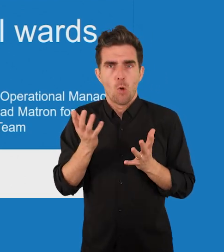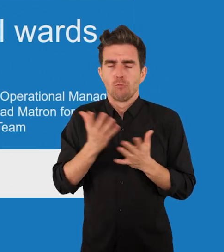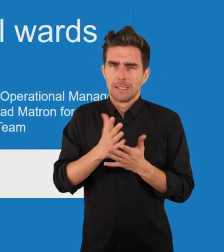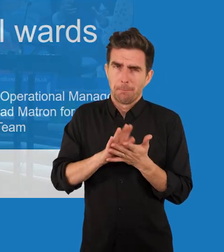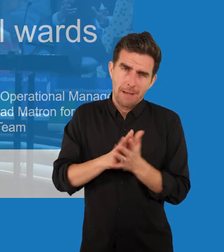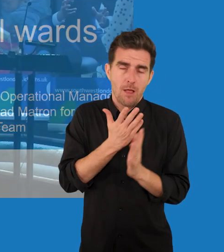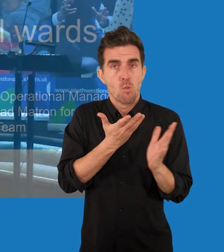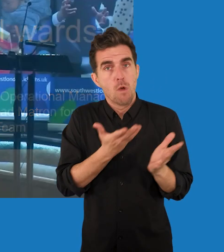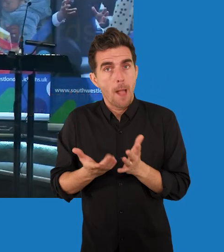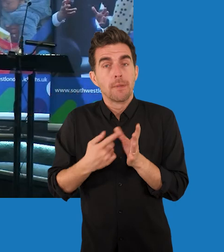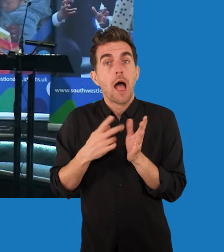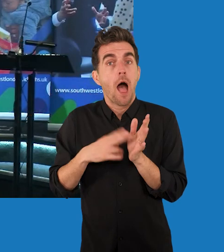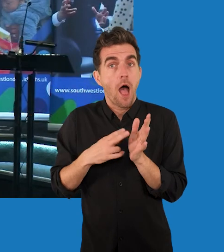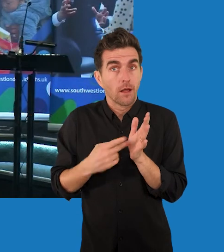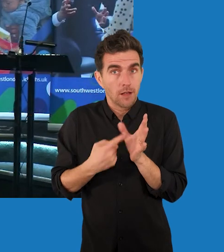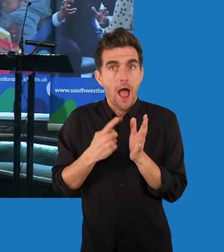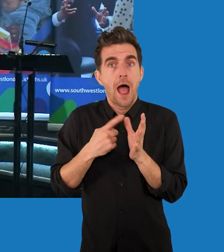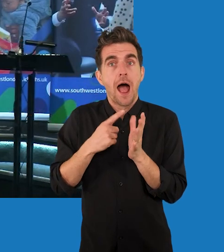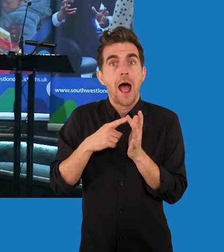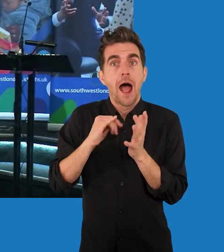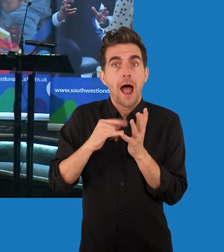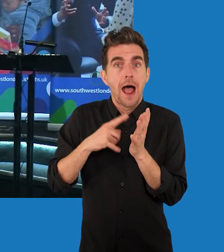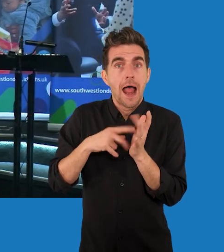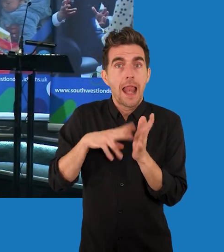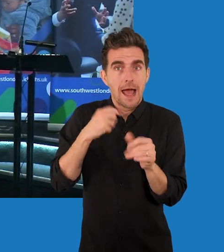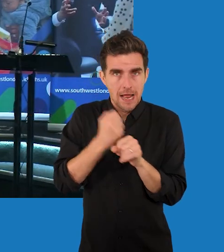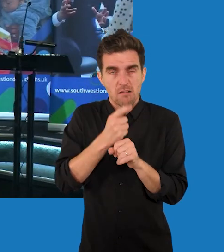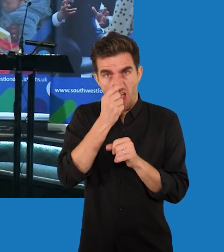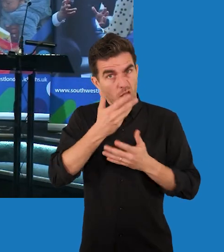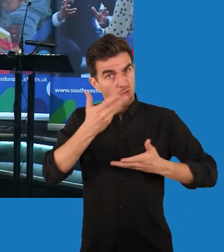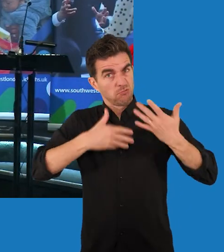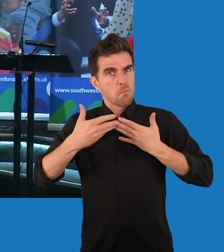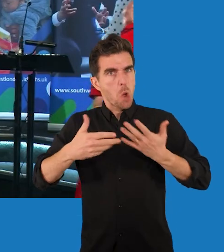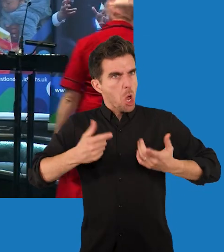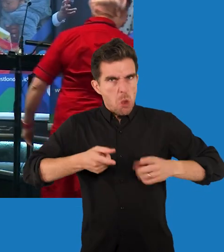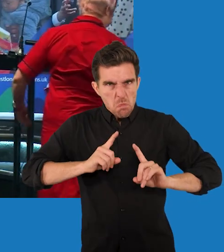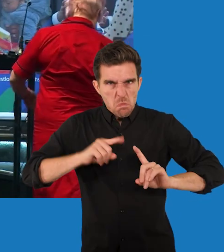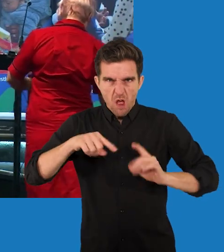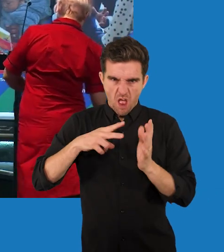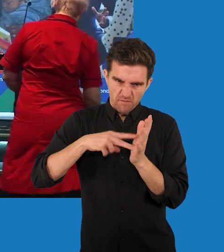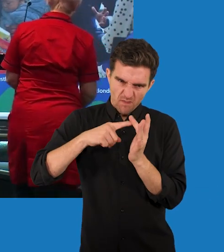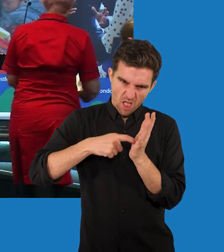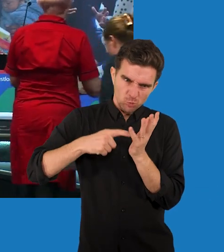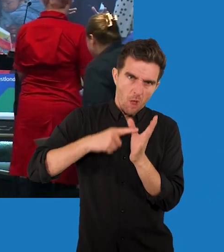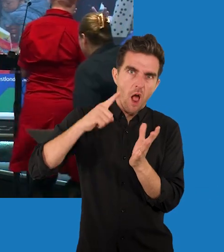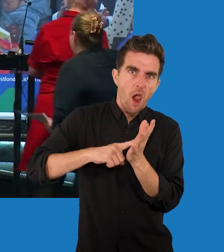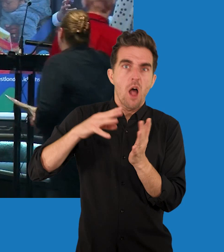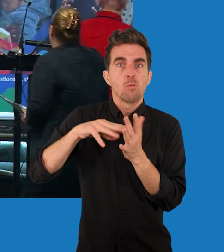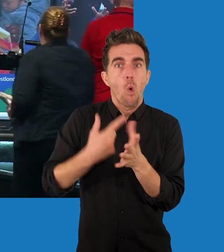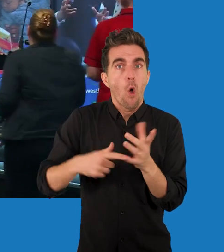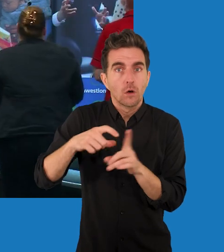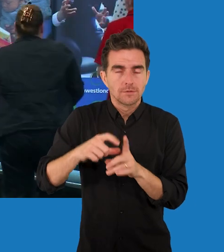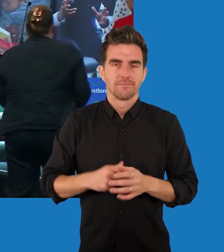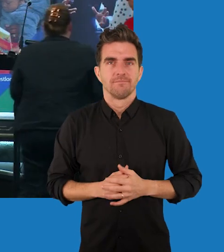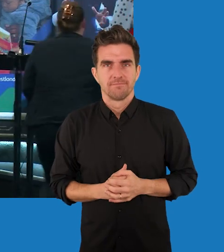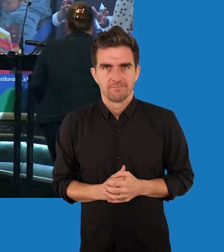best. So I'm really pleased to welcome Anna and Ailing, who are going to tell us about virtual wards.